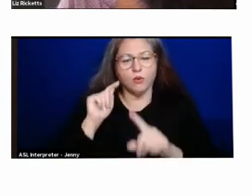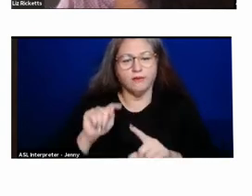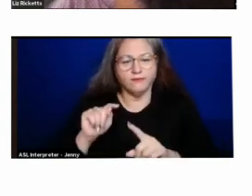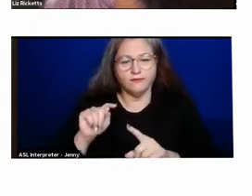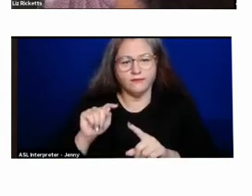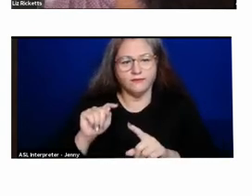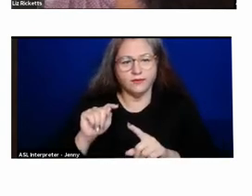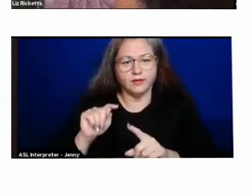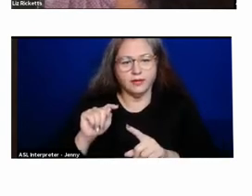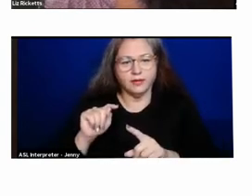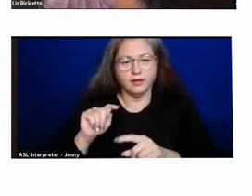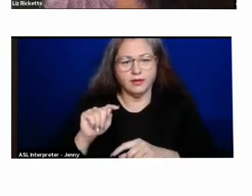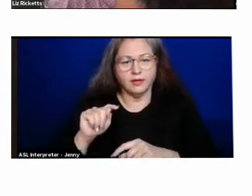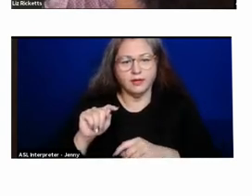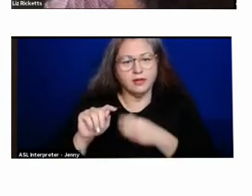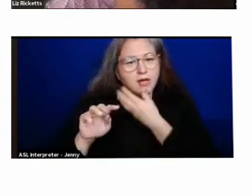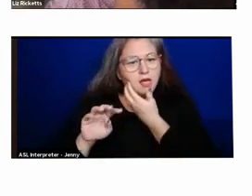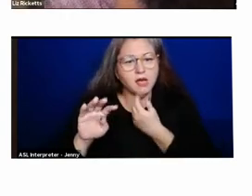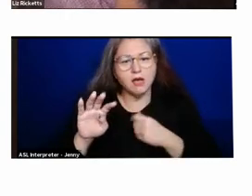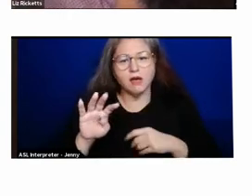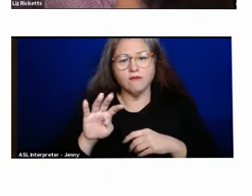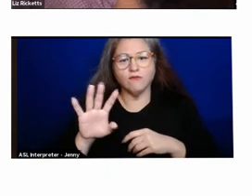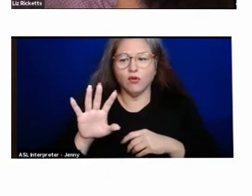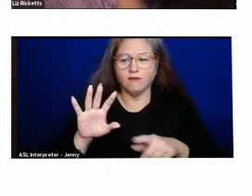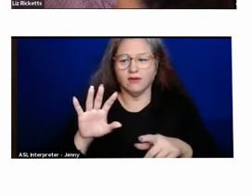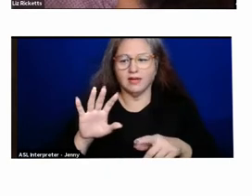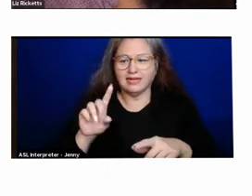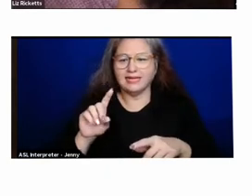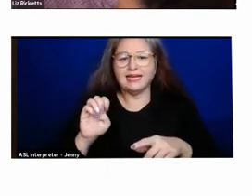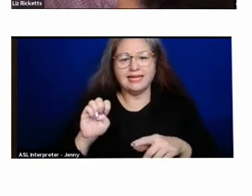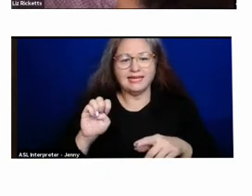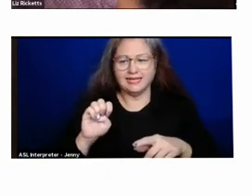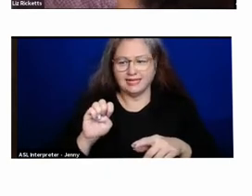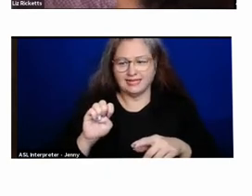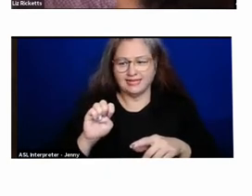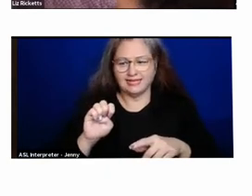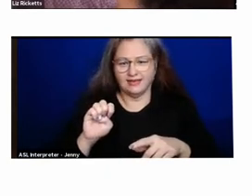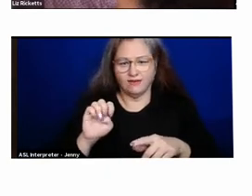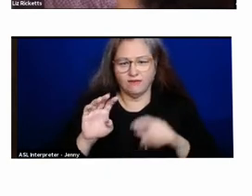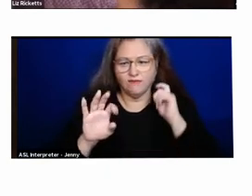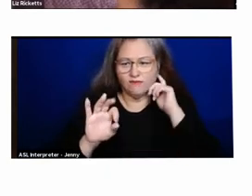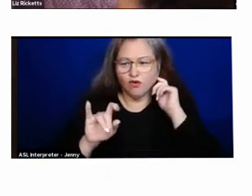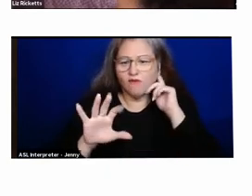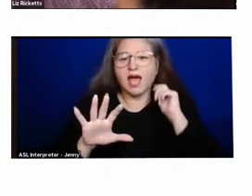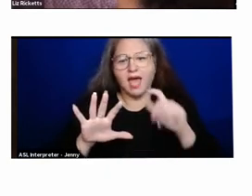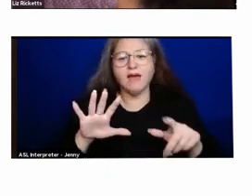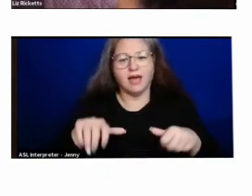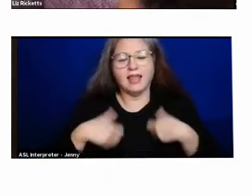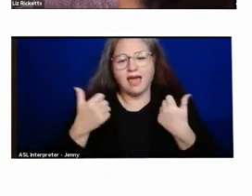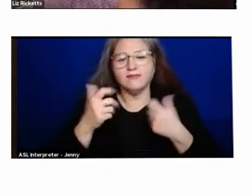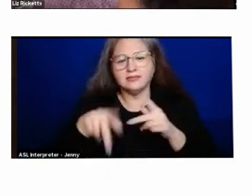the 45 Lifestyle Space here in Accra. The specific